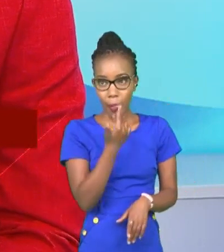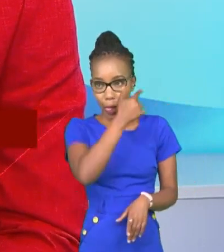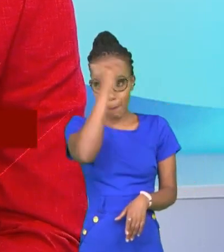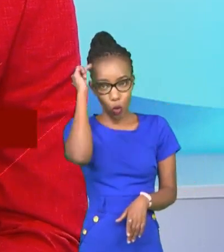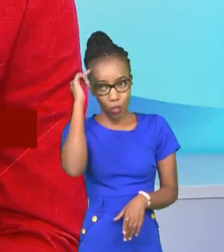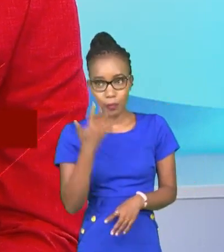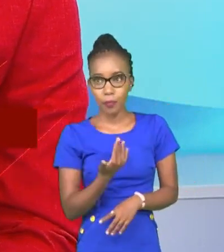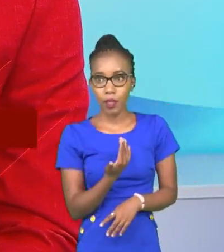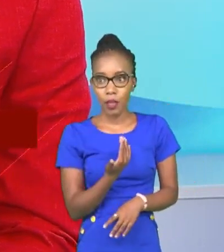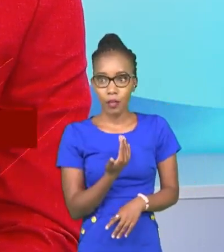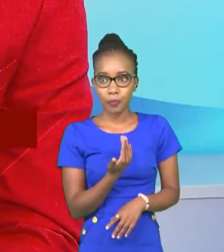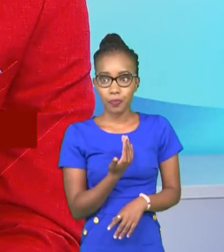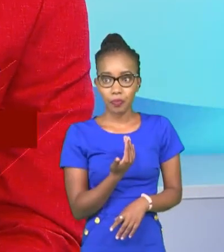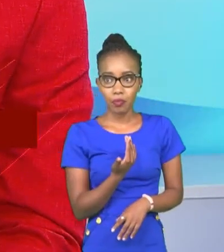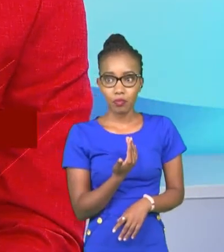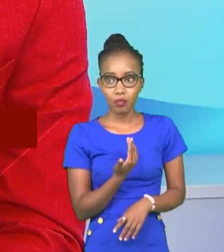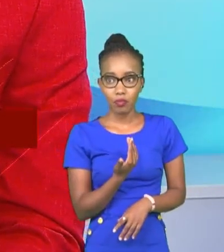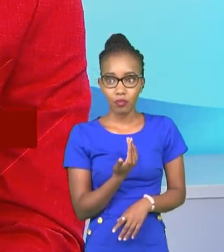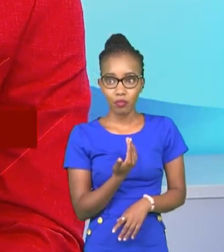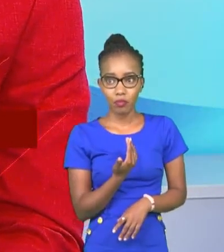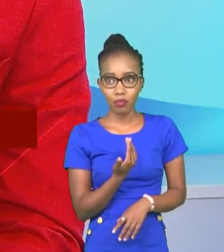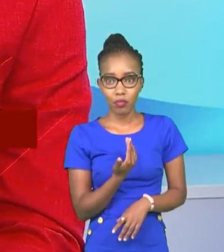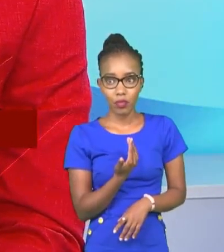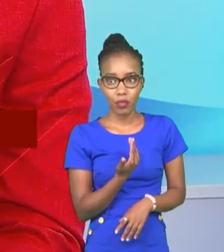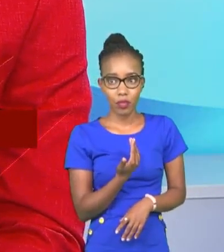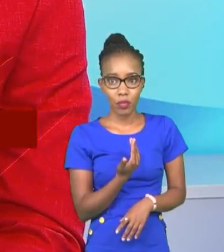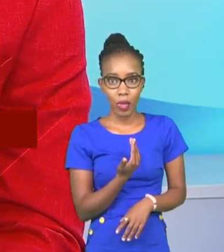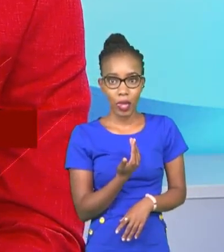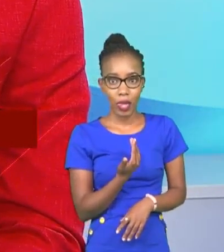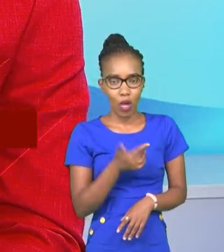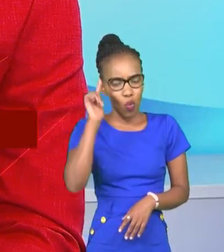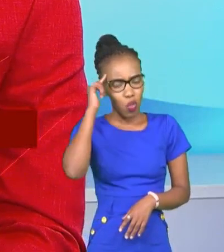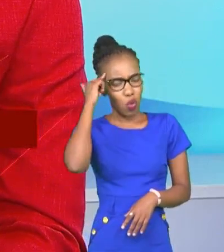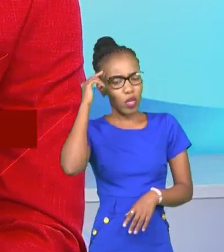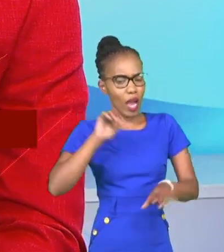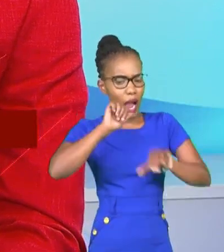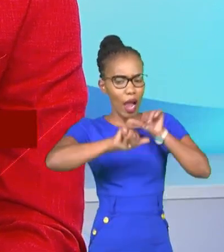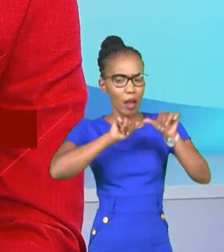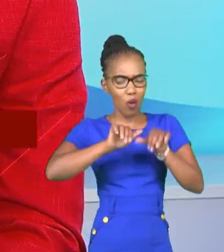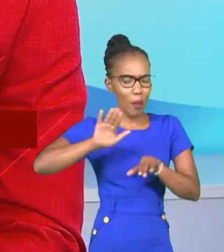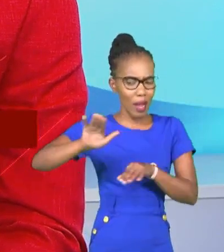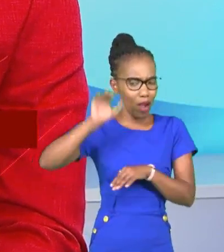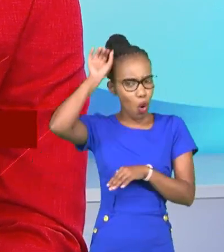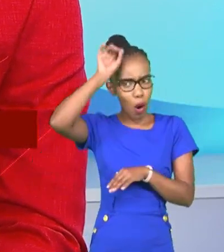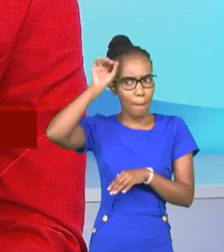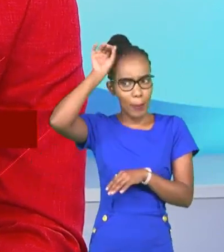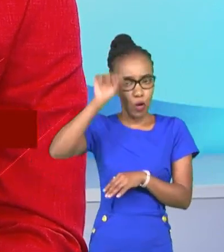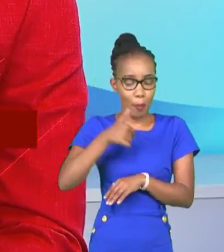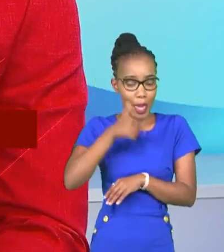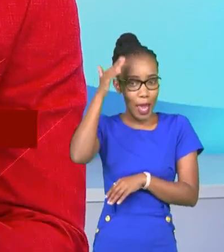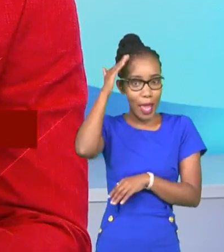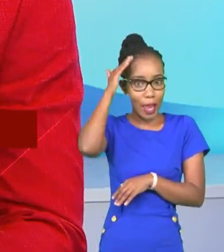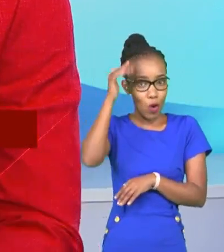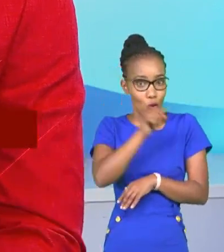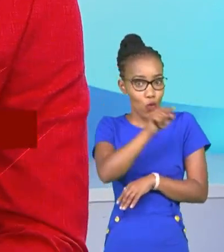of all, I want to disagree with the chain of thought and his premise. Mheshimiwa, I know